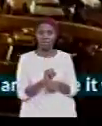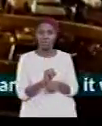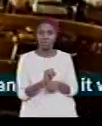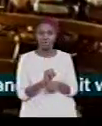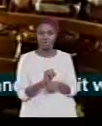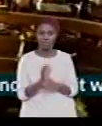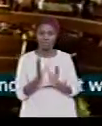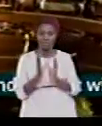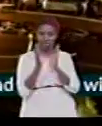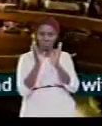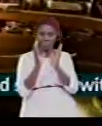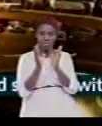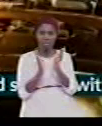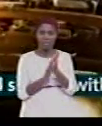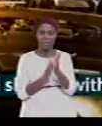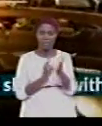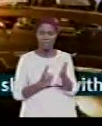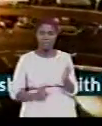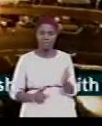And you begin to come forward.